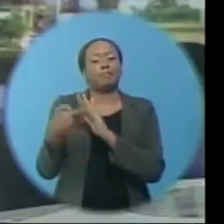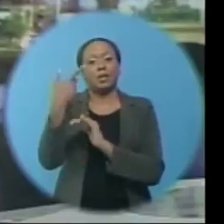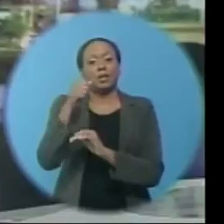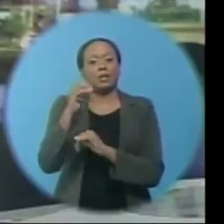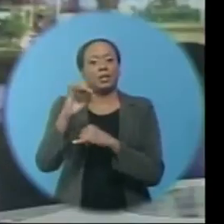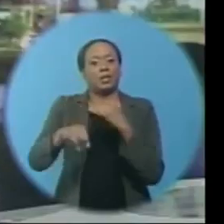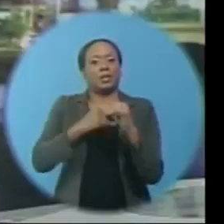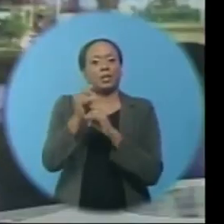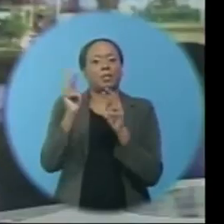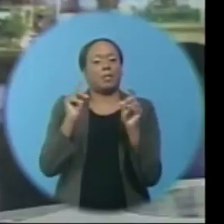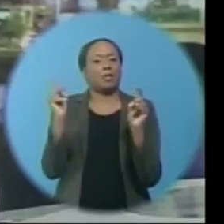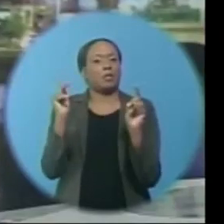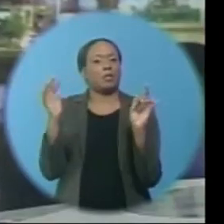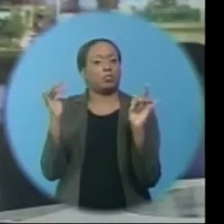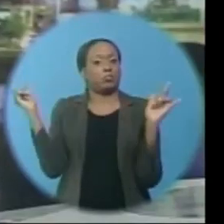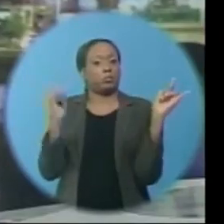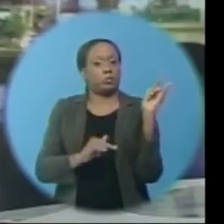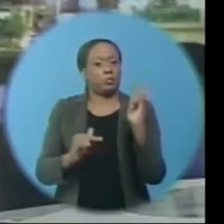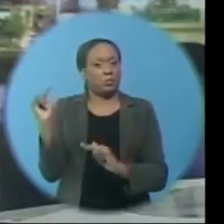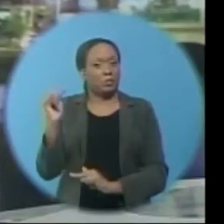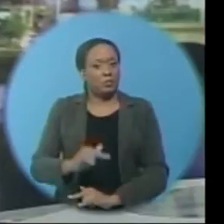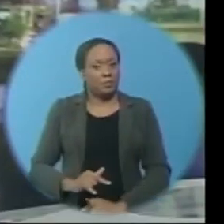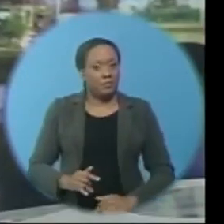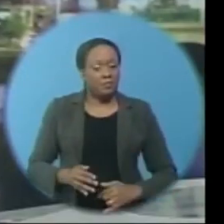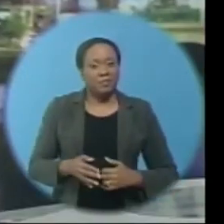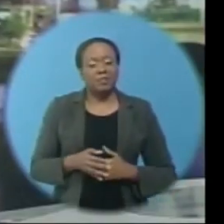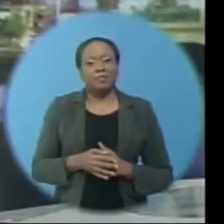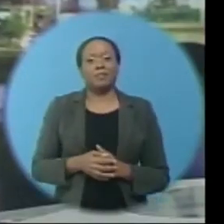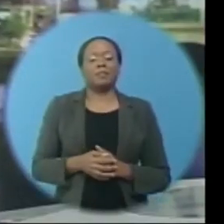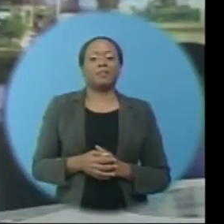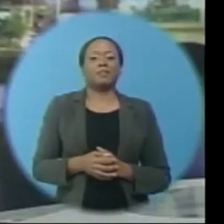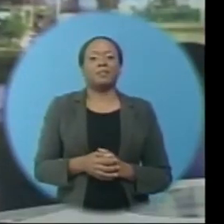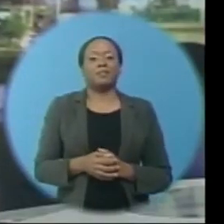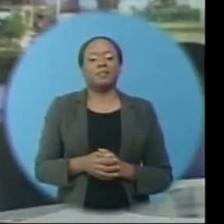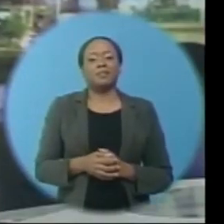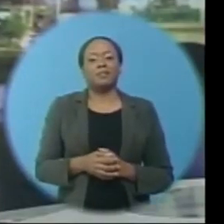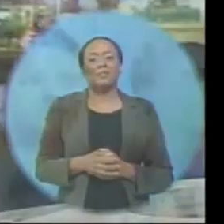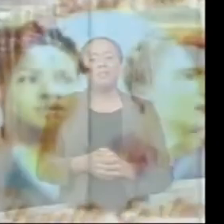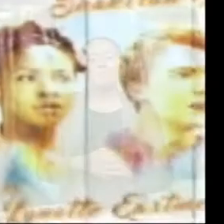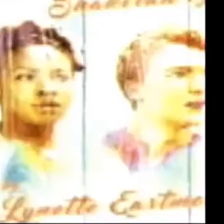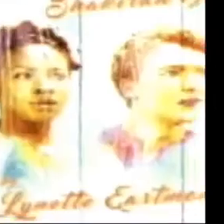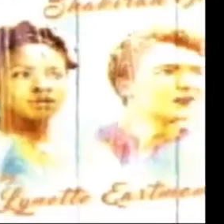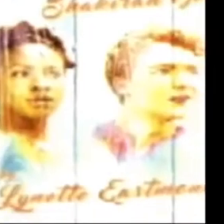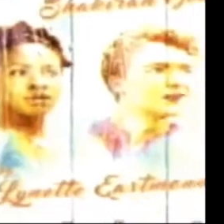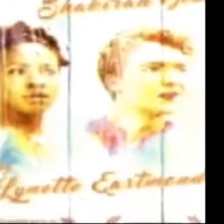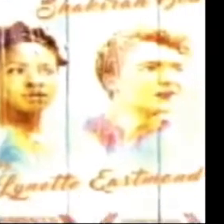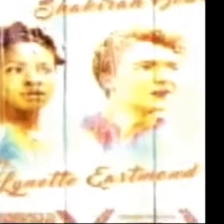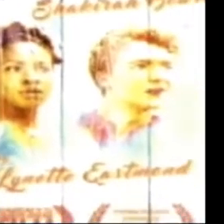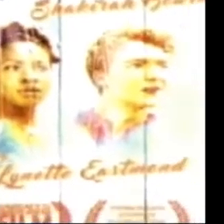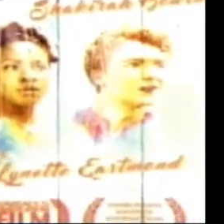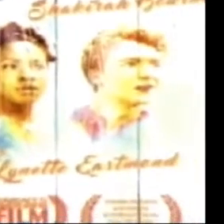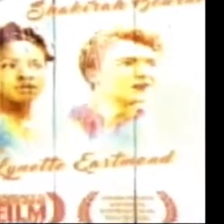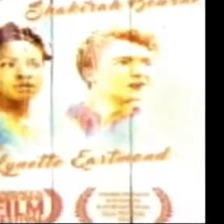are set to attend the event. Several full-length local films to be screened around the island include the work of Step by Step